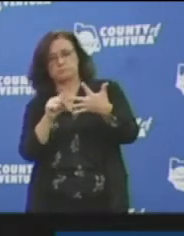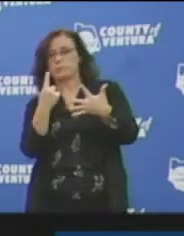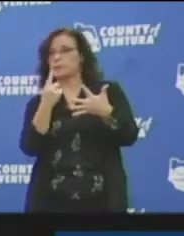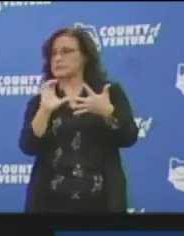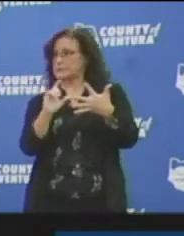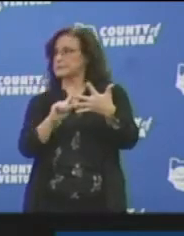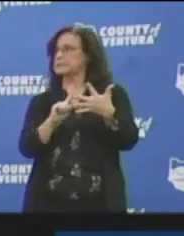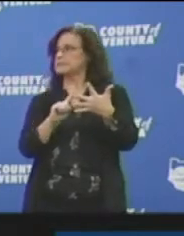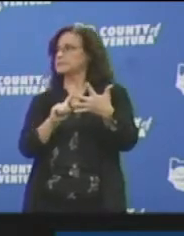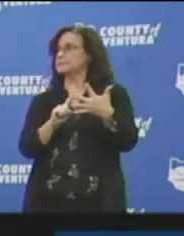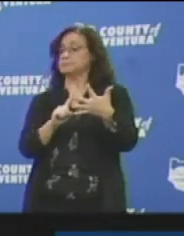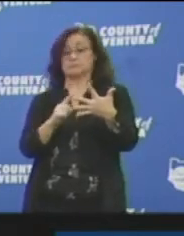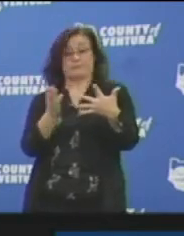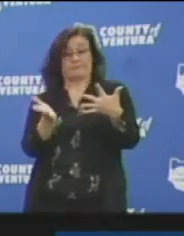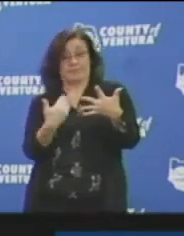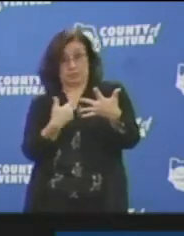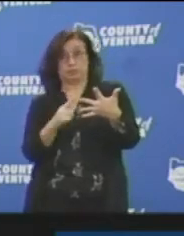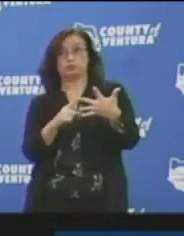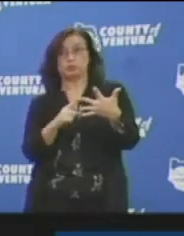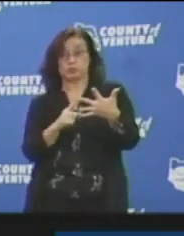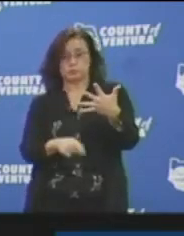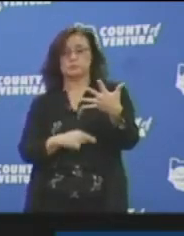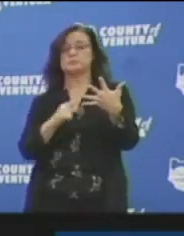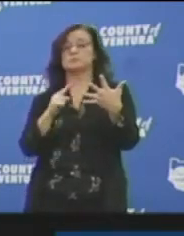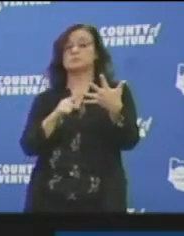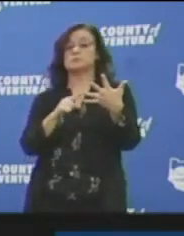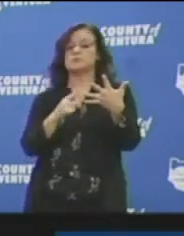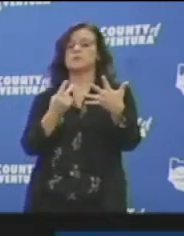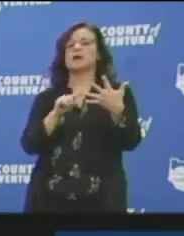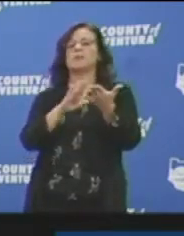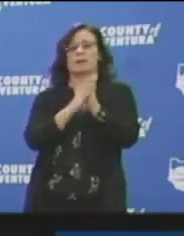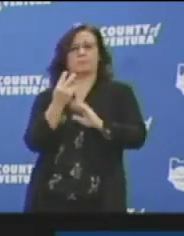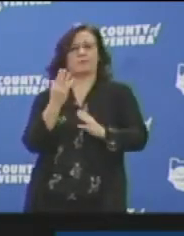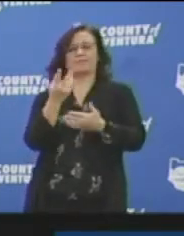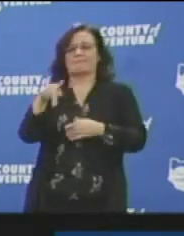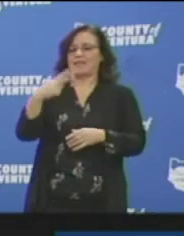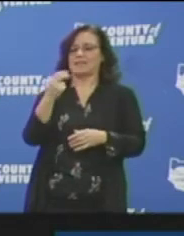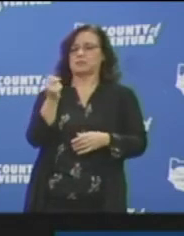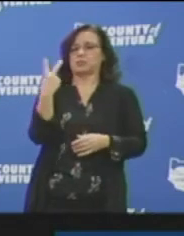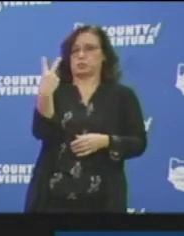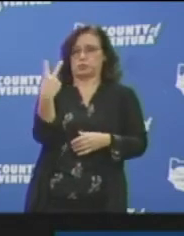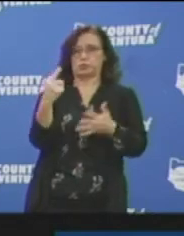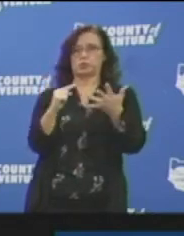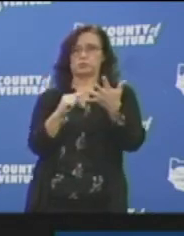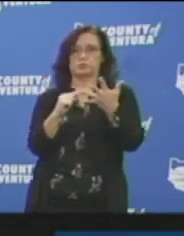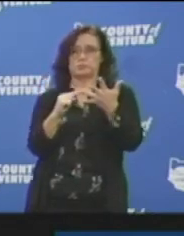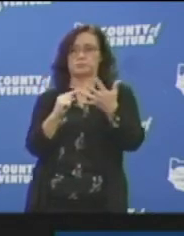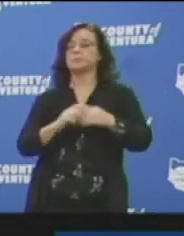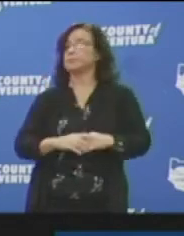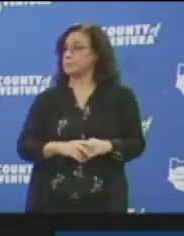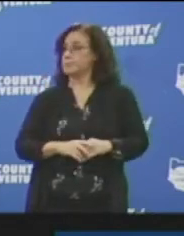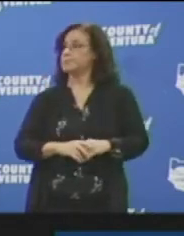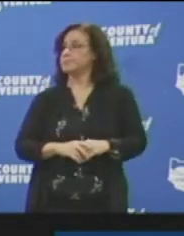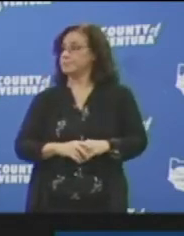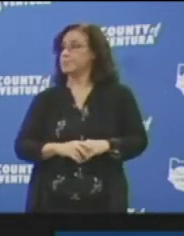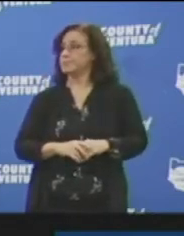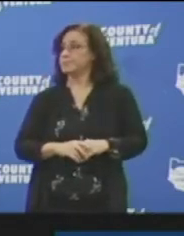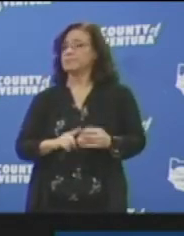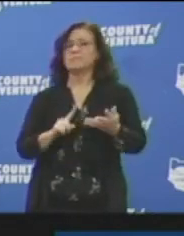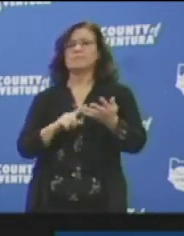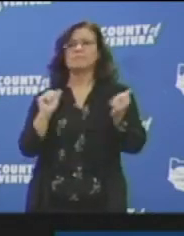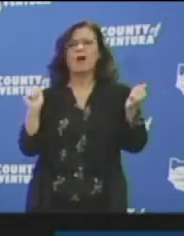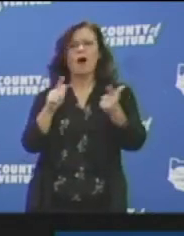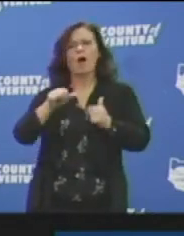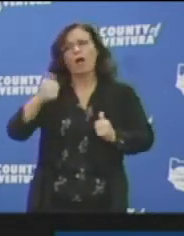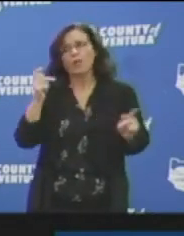After 1C is completed, we go into phase 2. And that is all other people in the county,